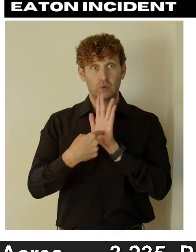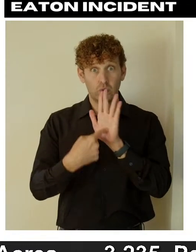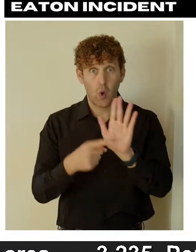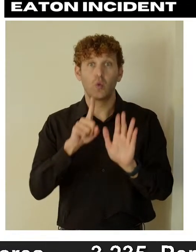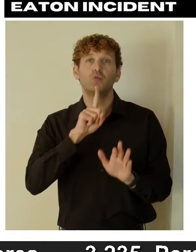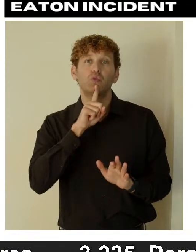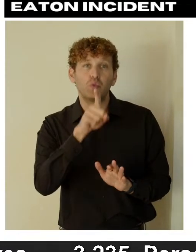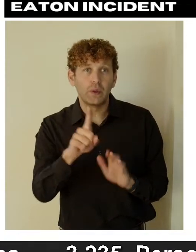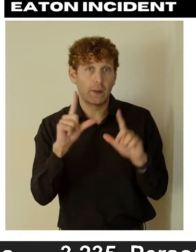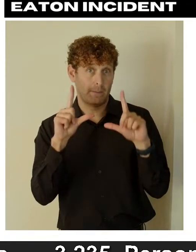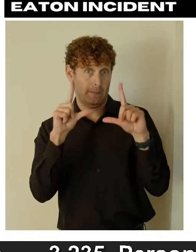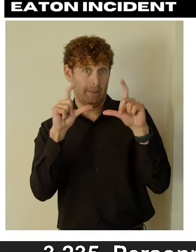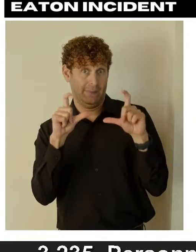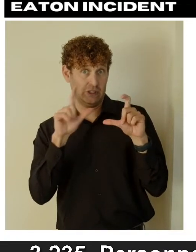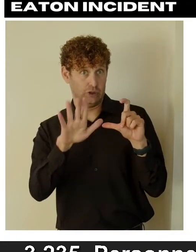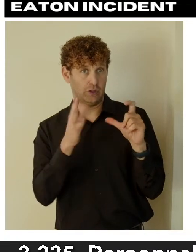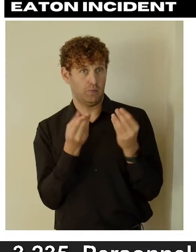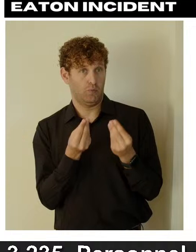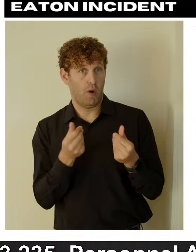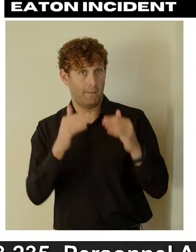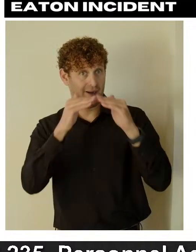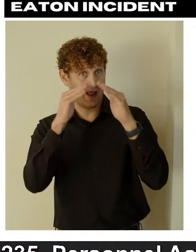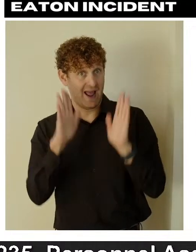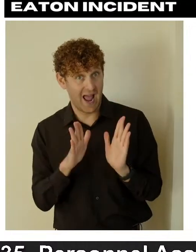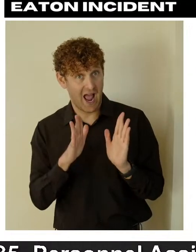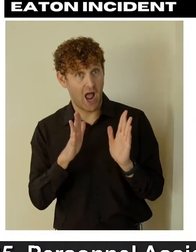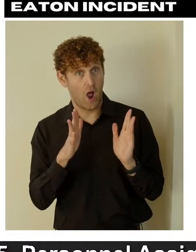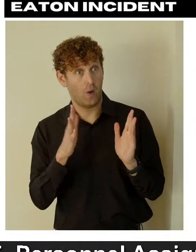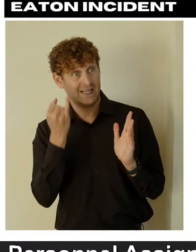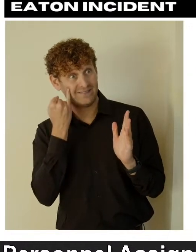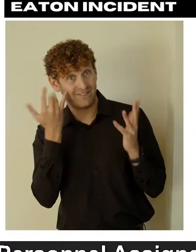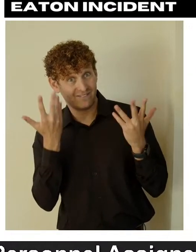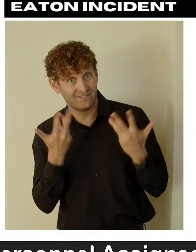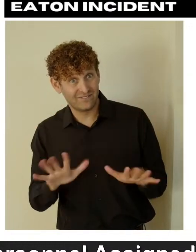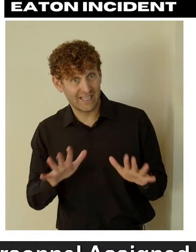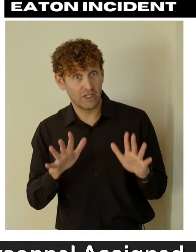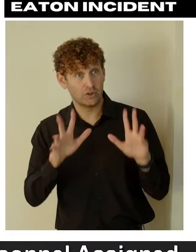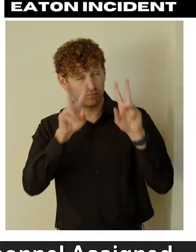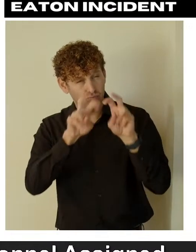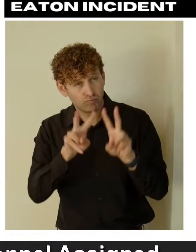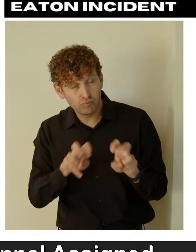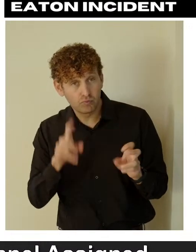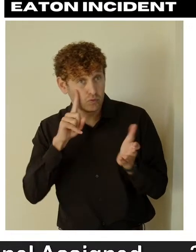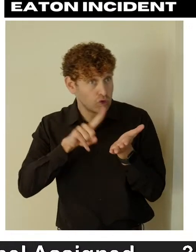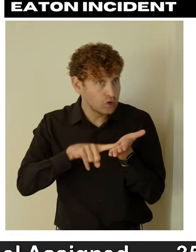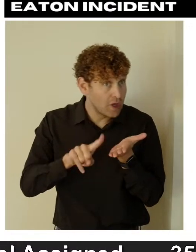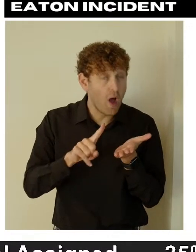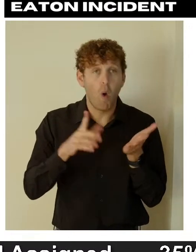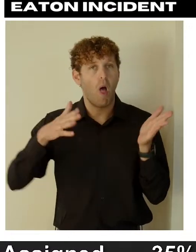let you know if it has been assessed and the extent of the damage. Again, that's